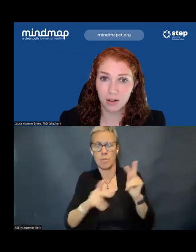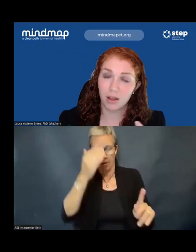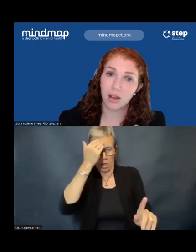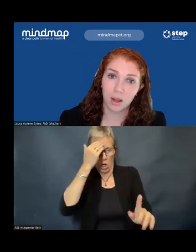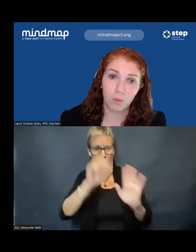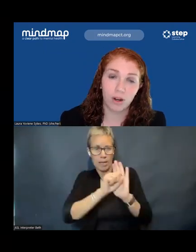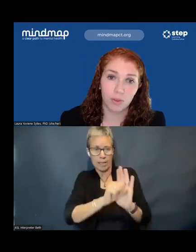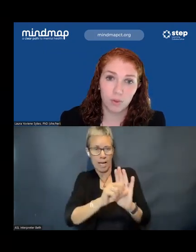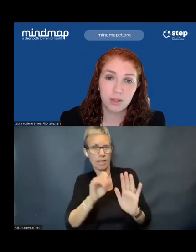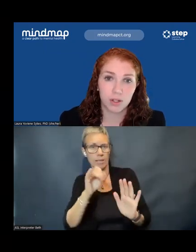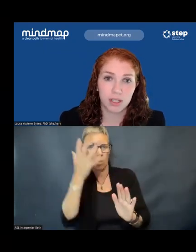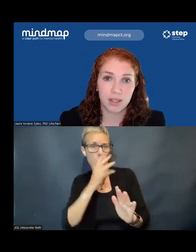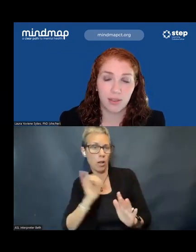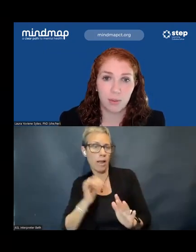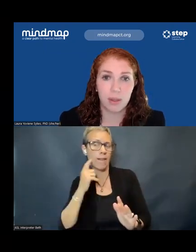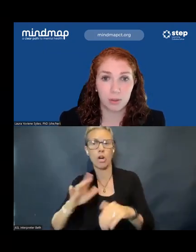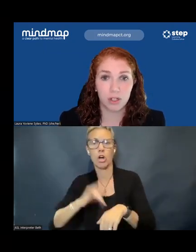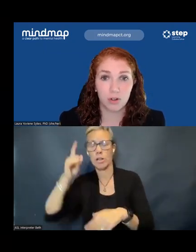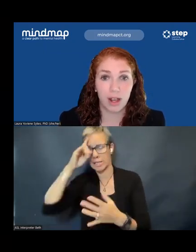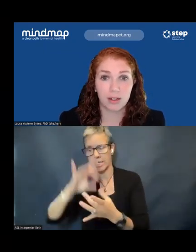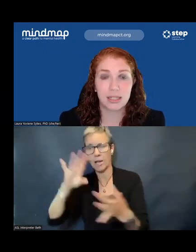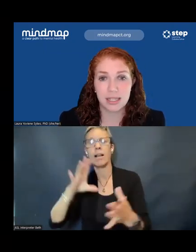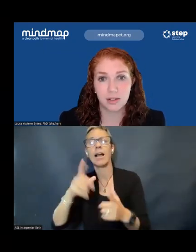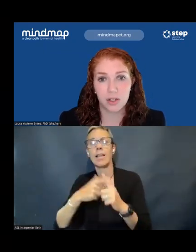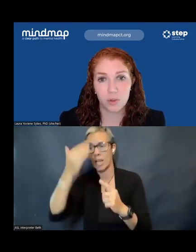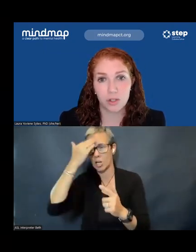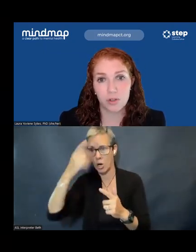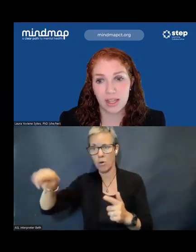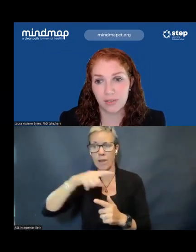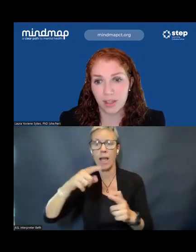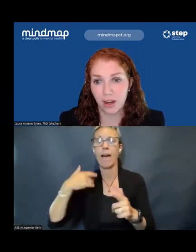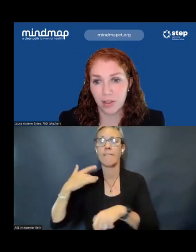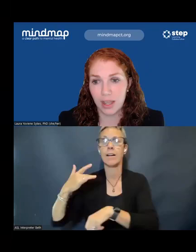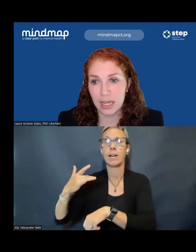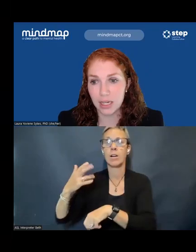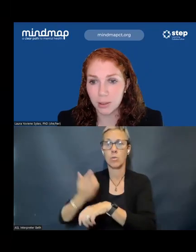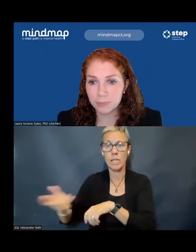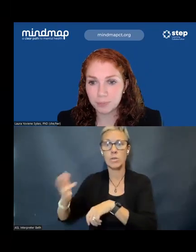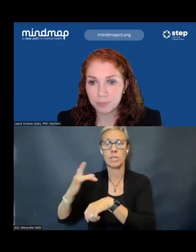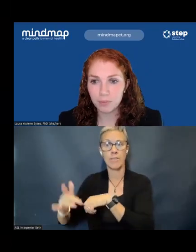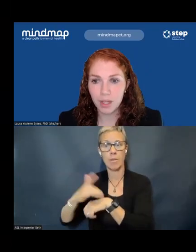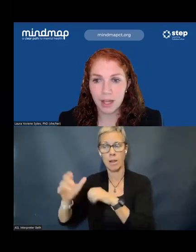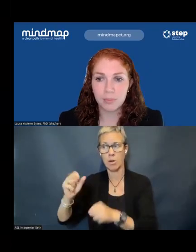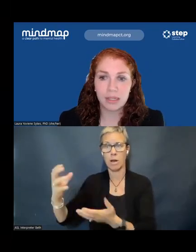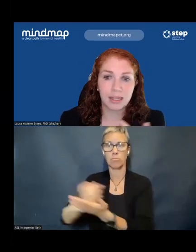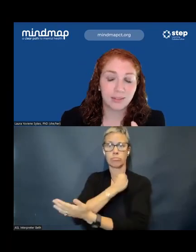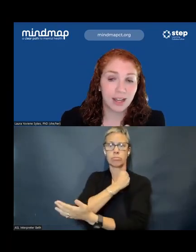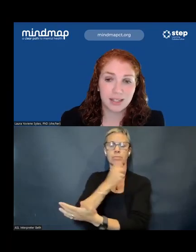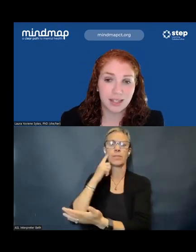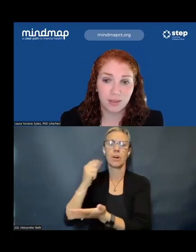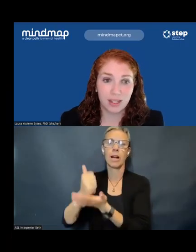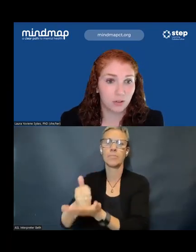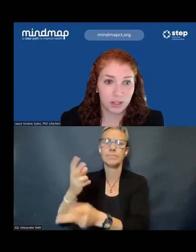and then aware of the resources that they might be able to direct these individuals to, so they can get the care that they need.